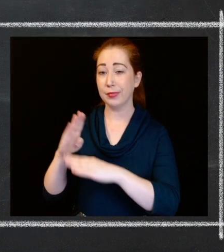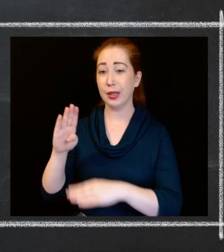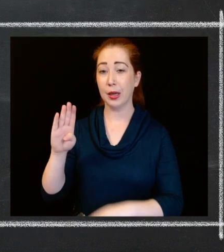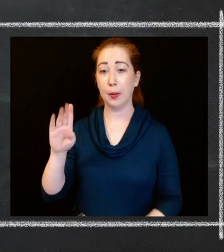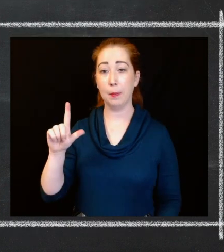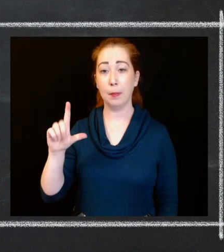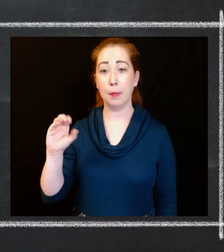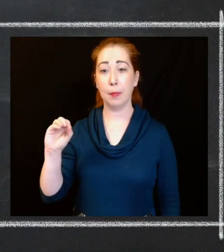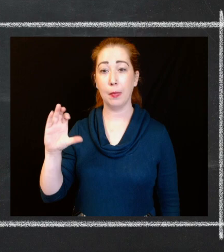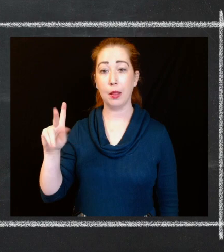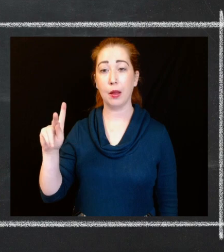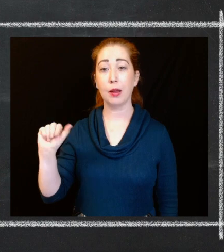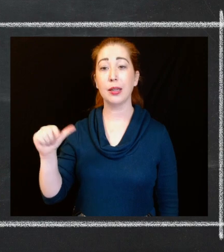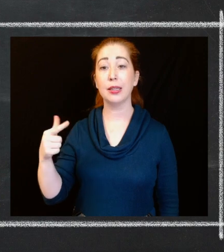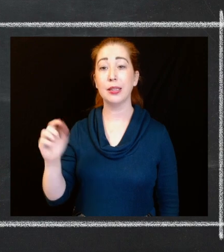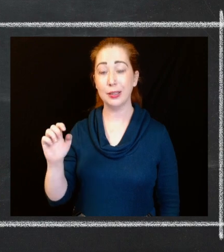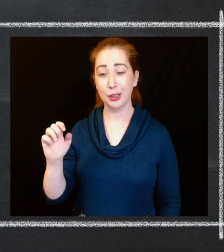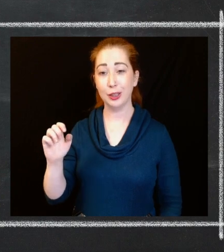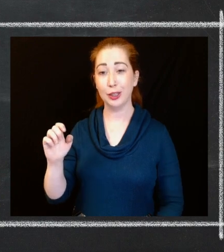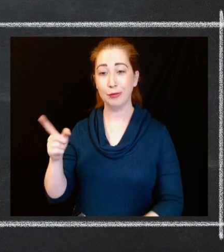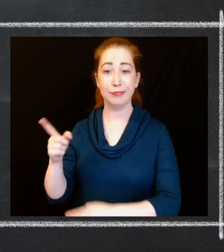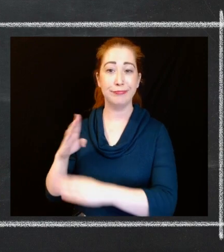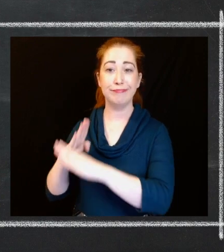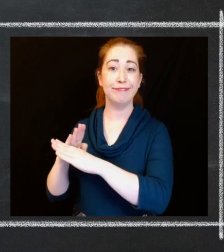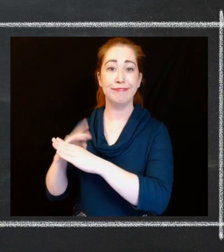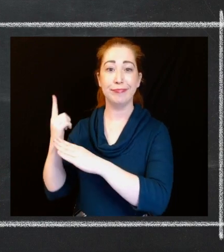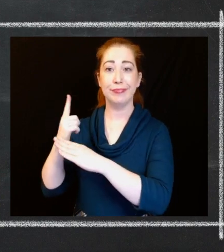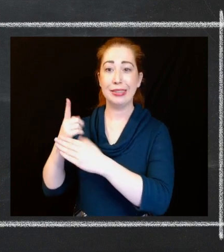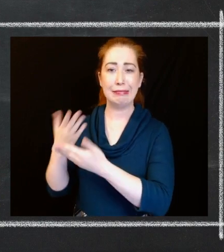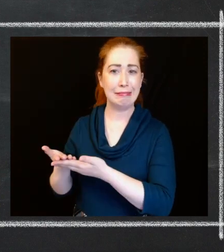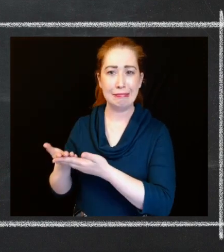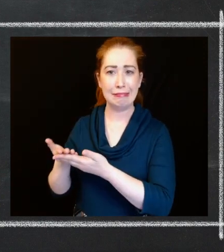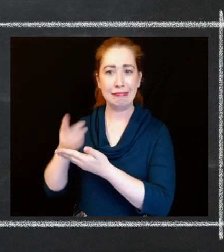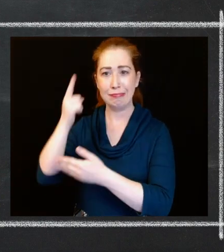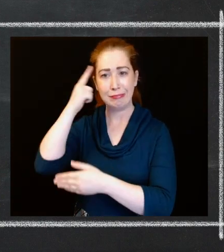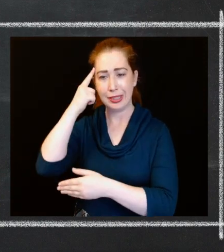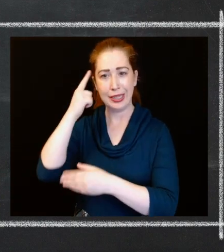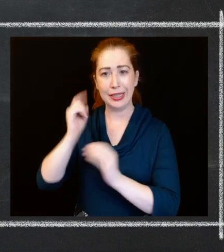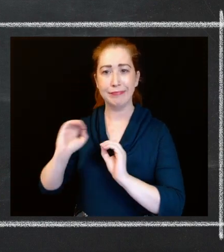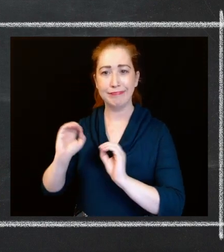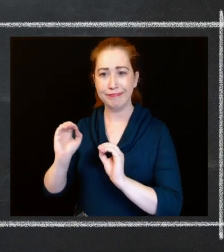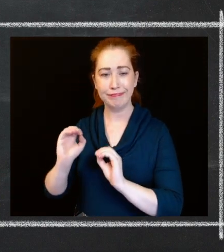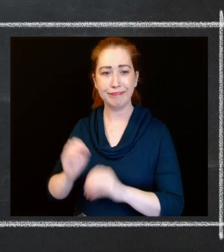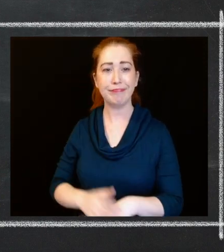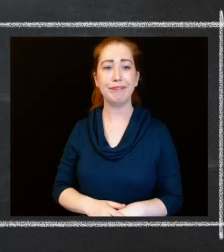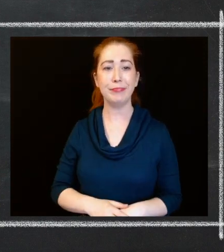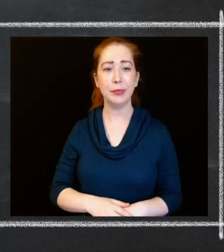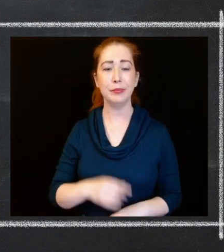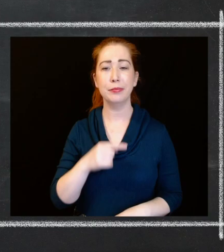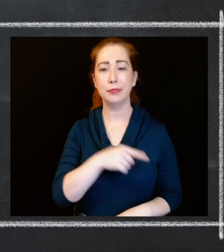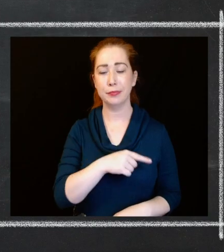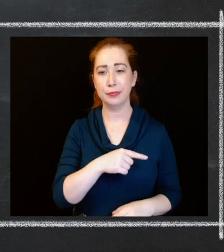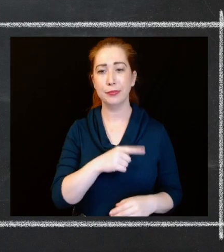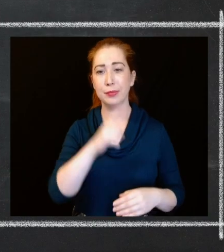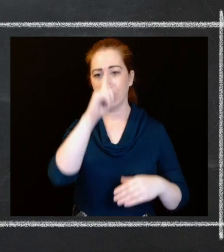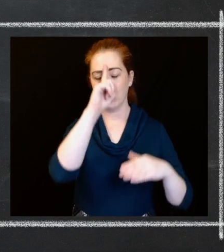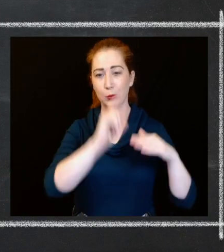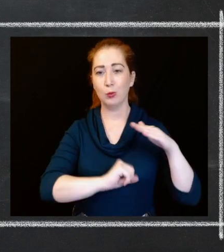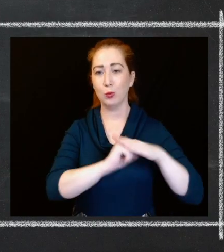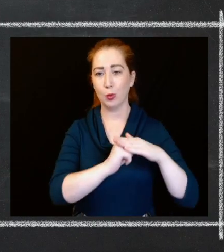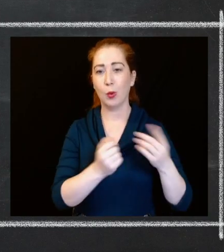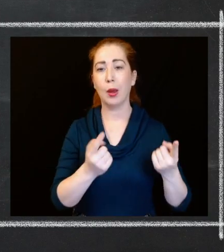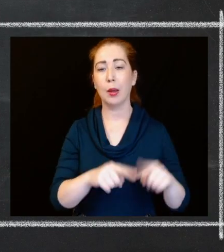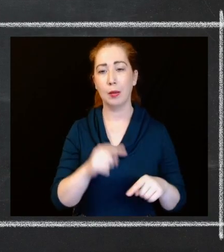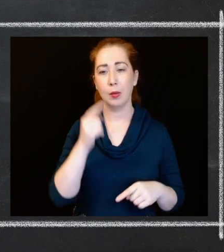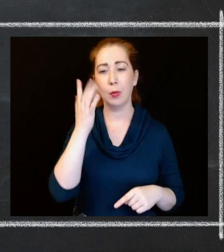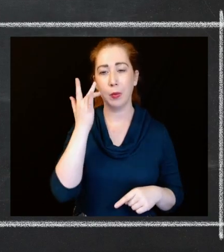There are two types of stroke: strokes that happen because of a blockage and strokes that happen because